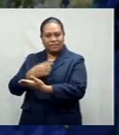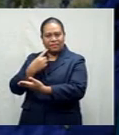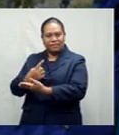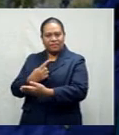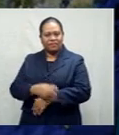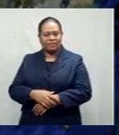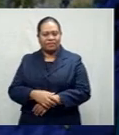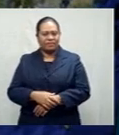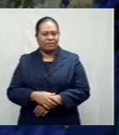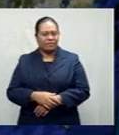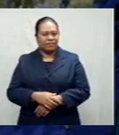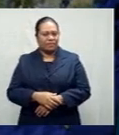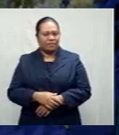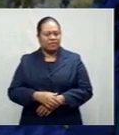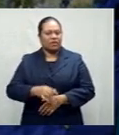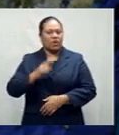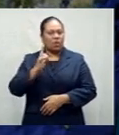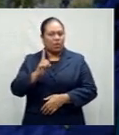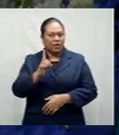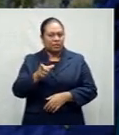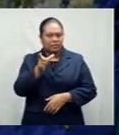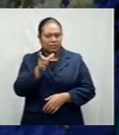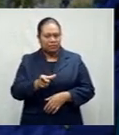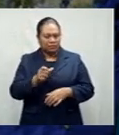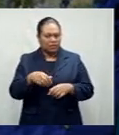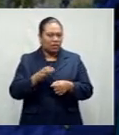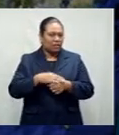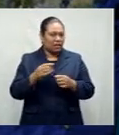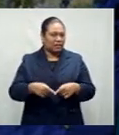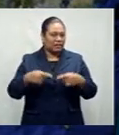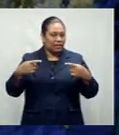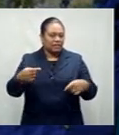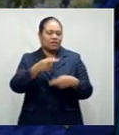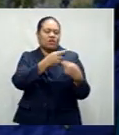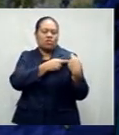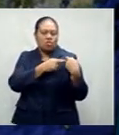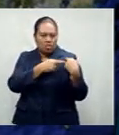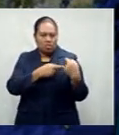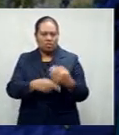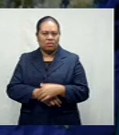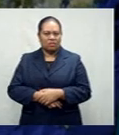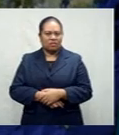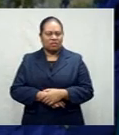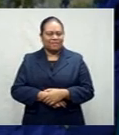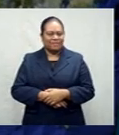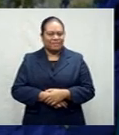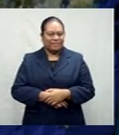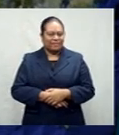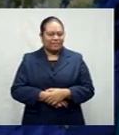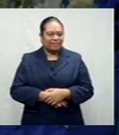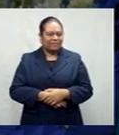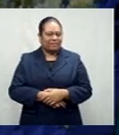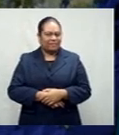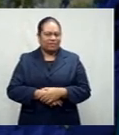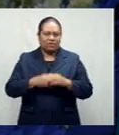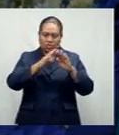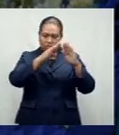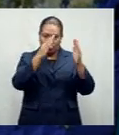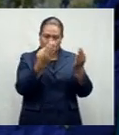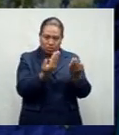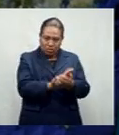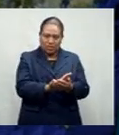one body with different parts, playing different roles, but cohesively